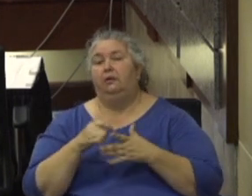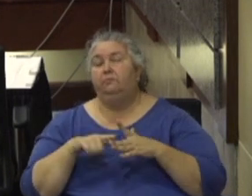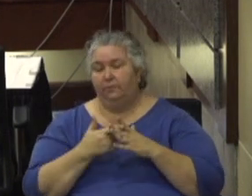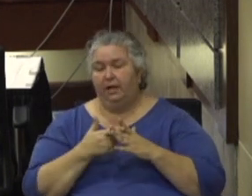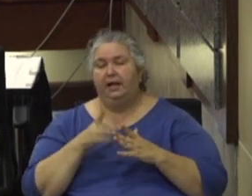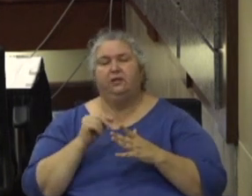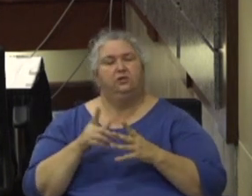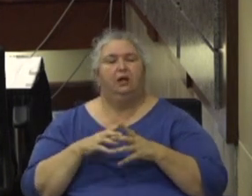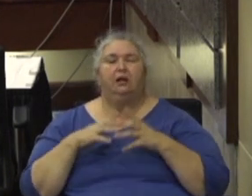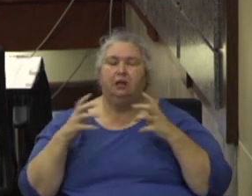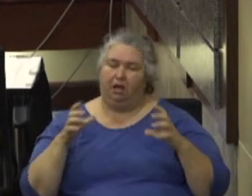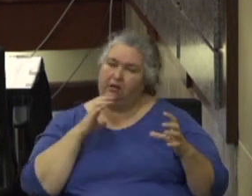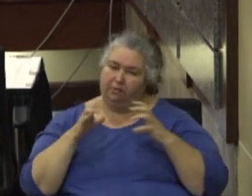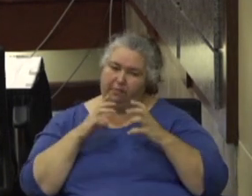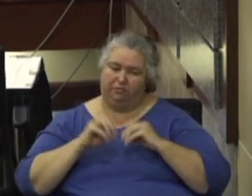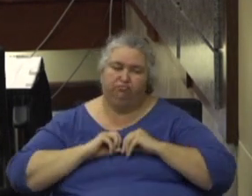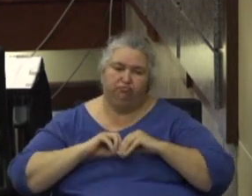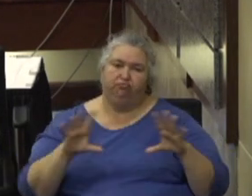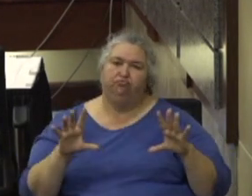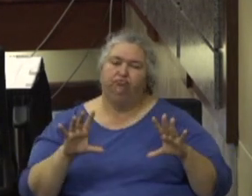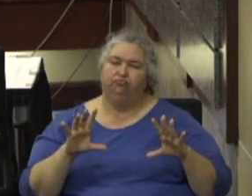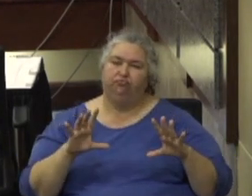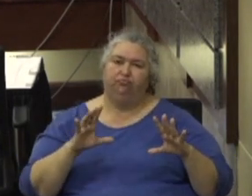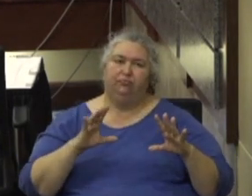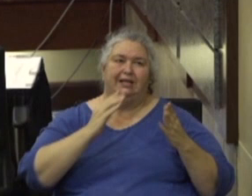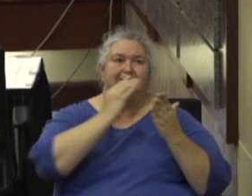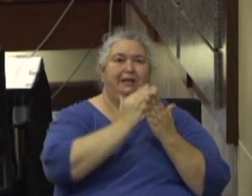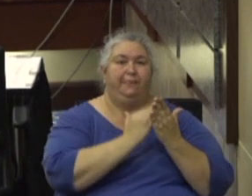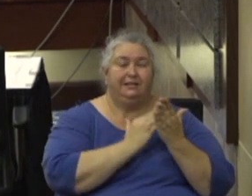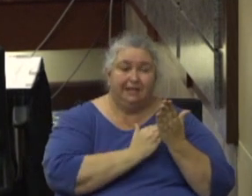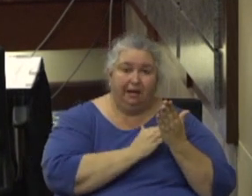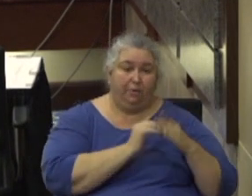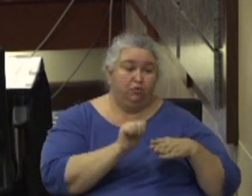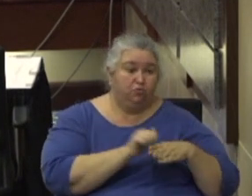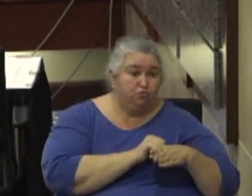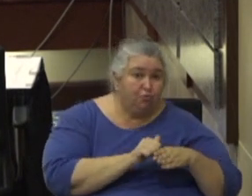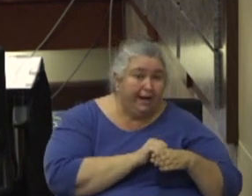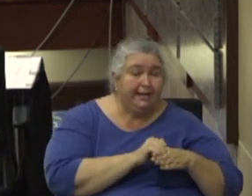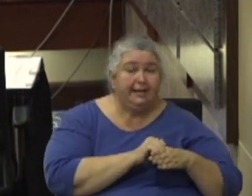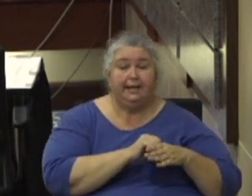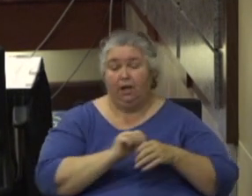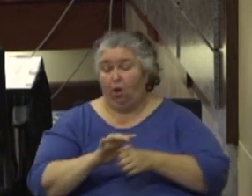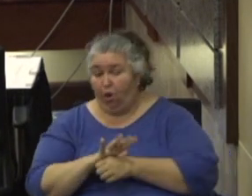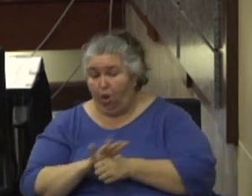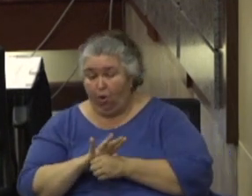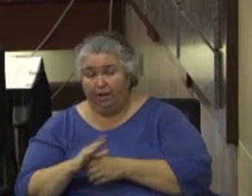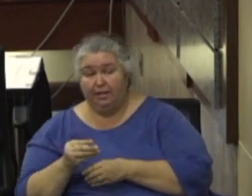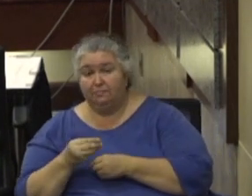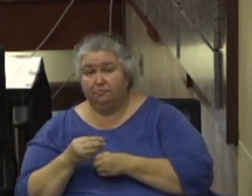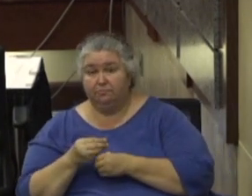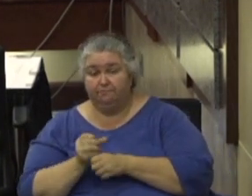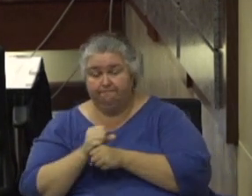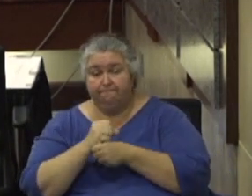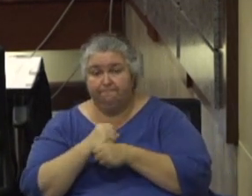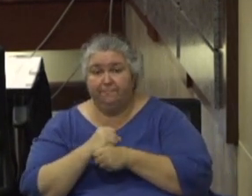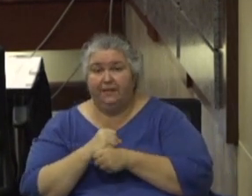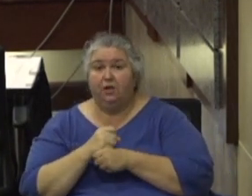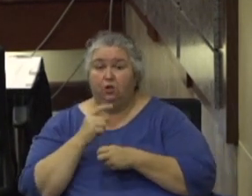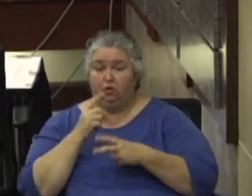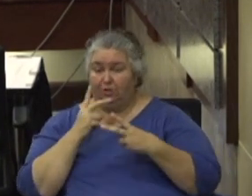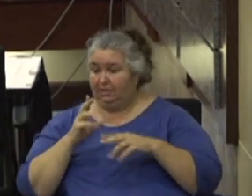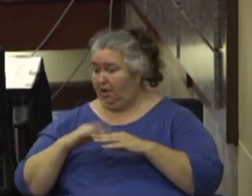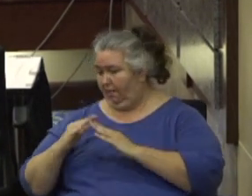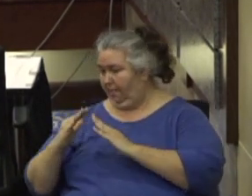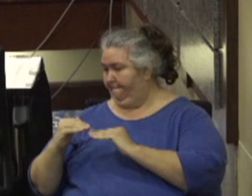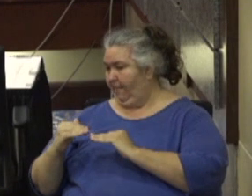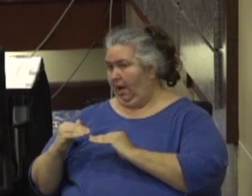of communication distributing step-by-step trainings that SBDC locally was producing. Literally, you can see on the bottom